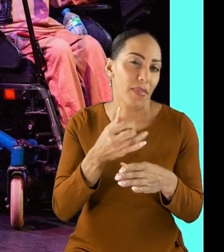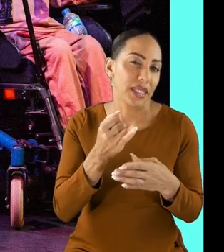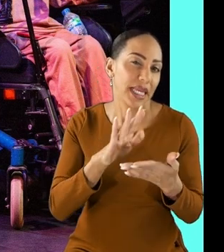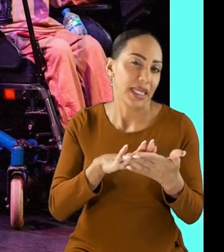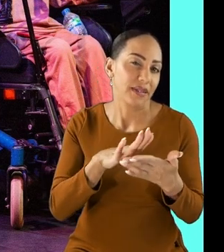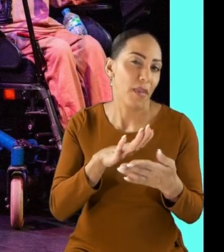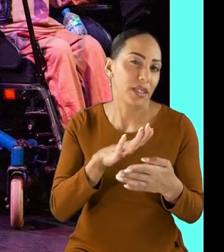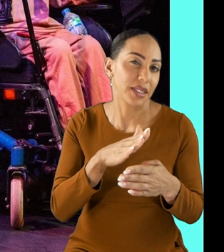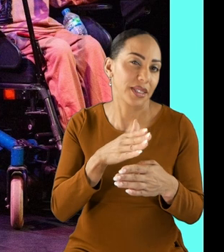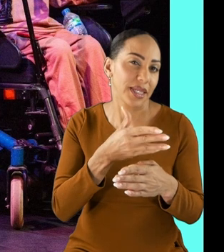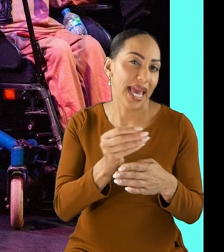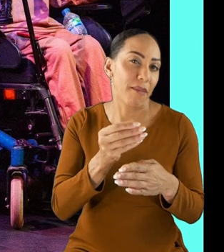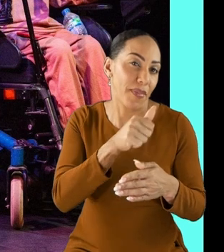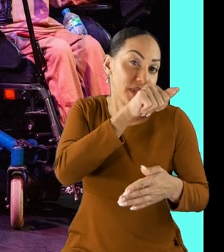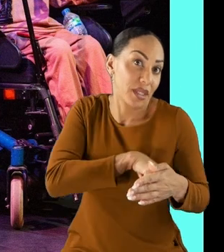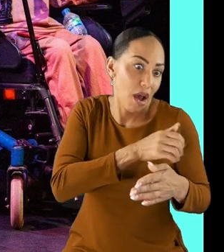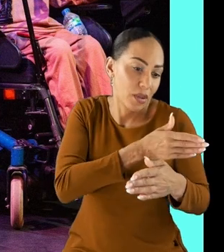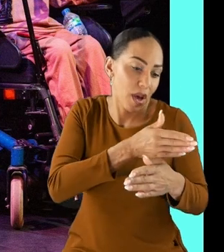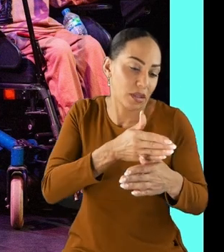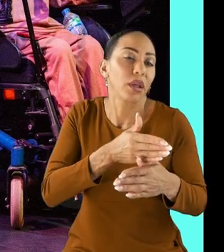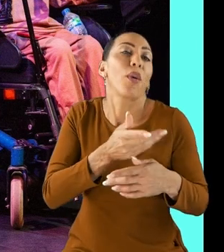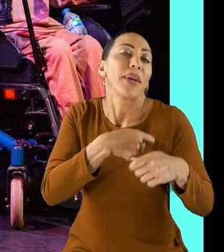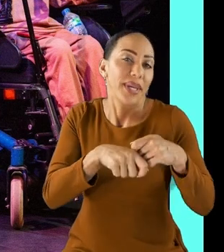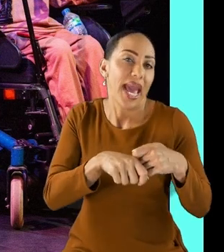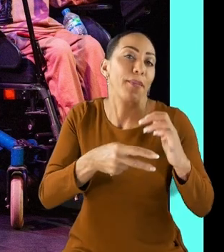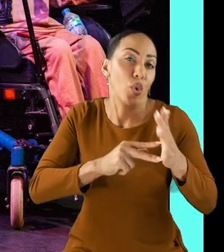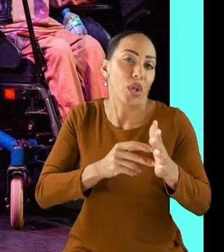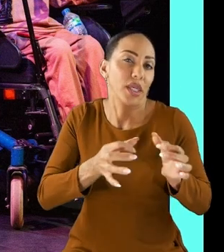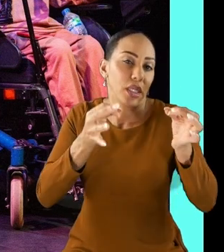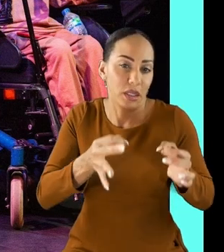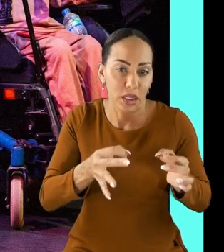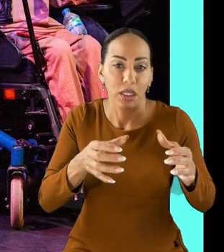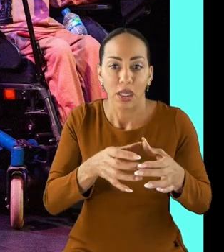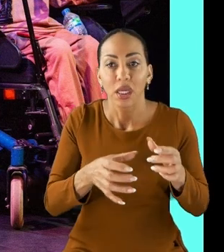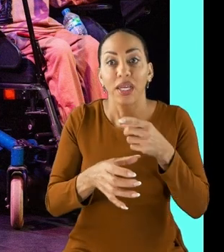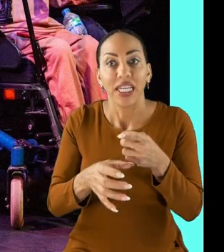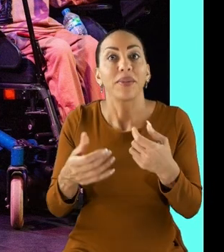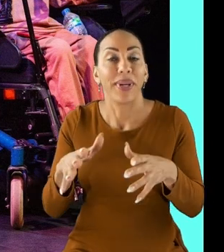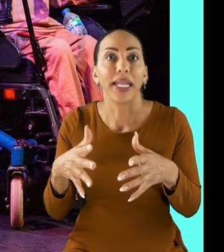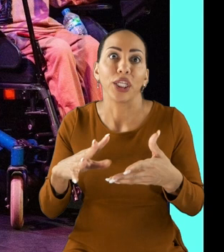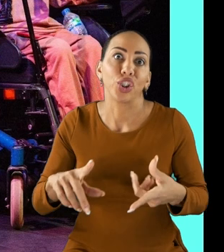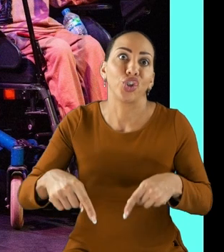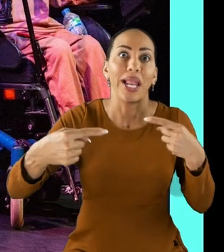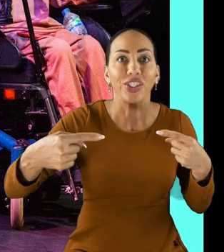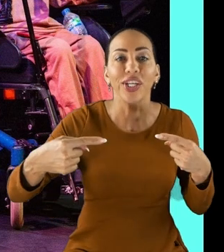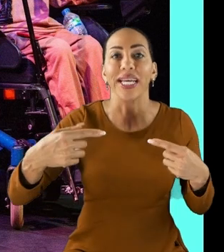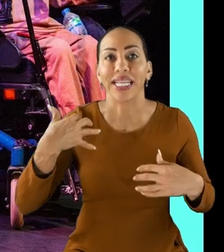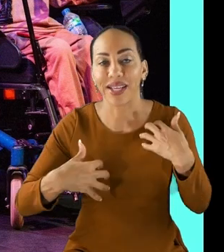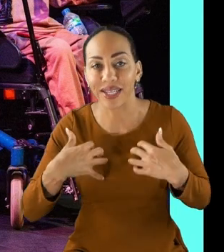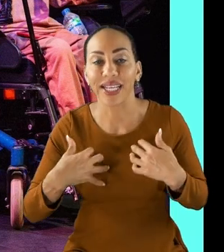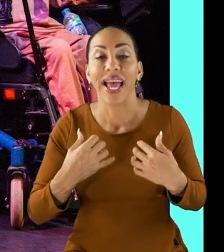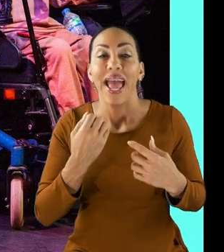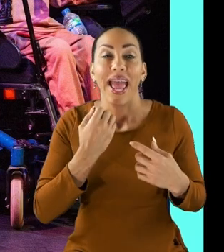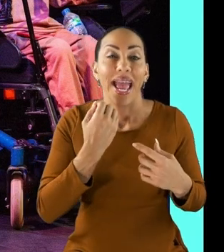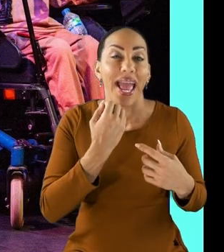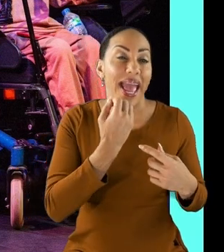a six month gap, certainly from when we became an organisation, have found both challenging and exciting, is that each project in